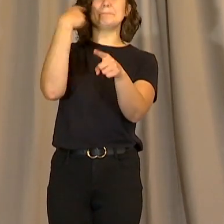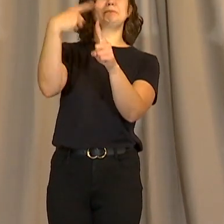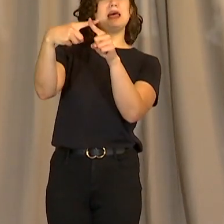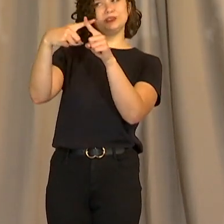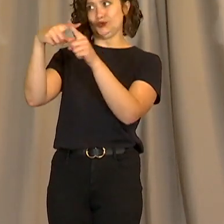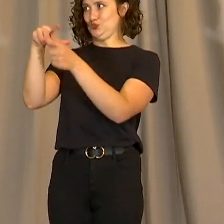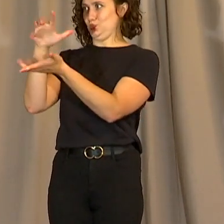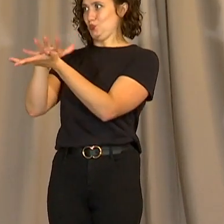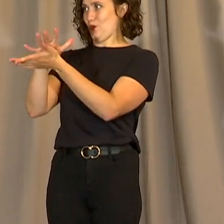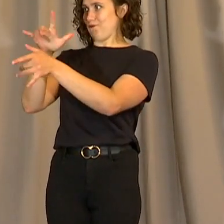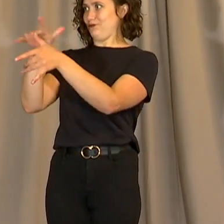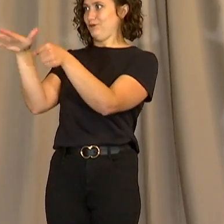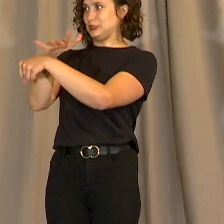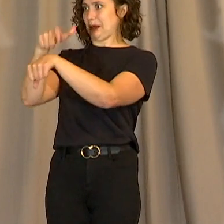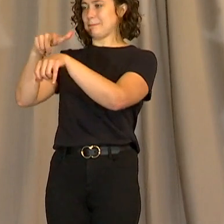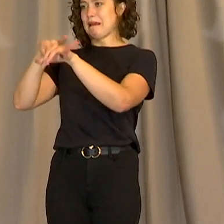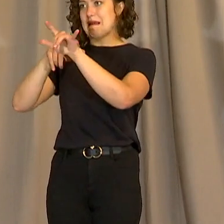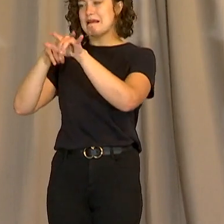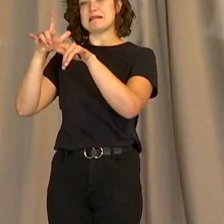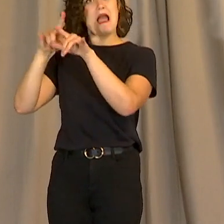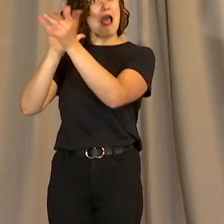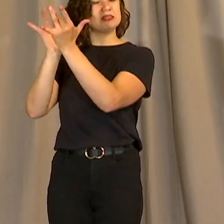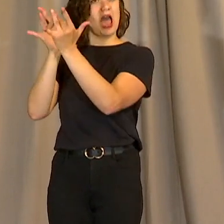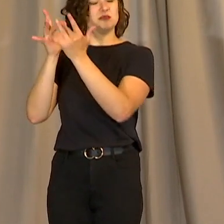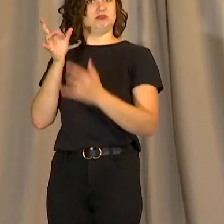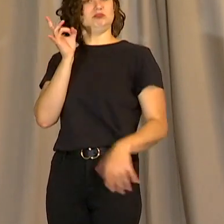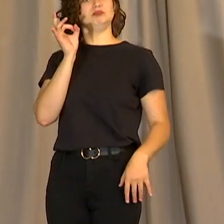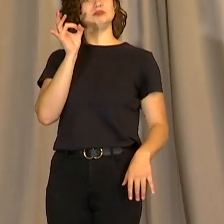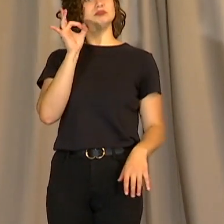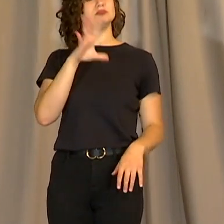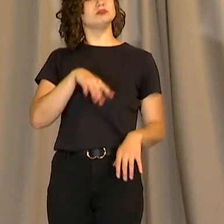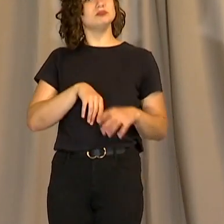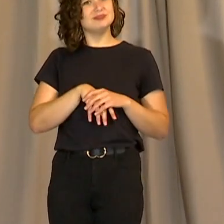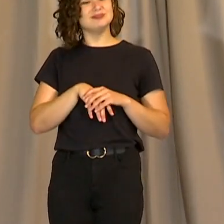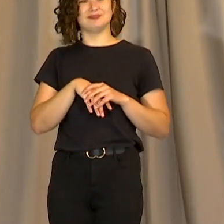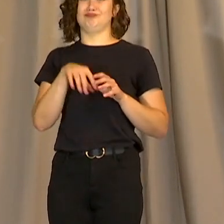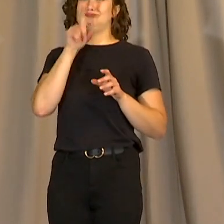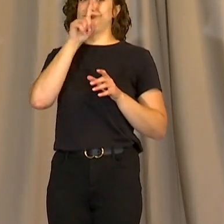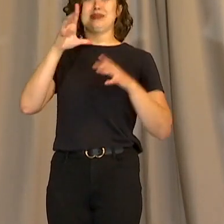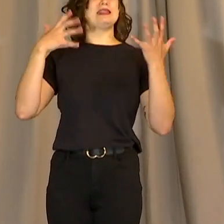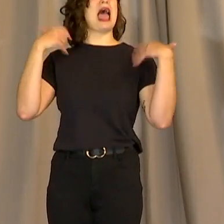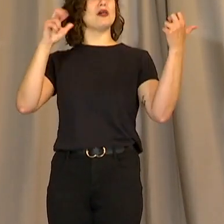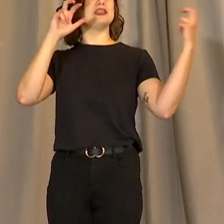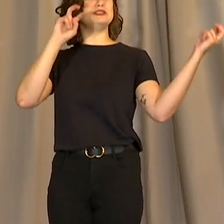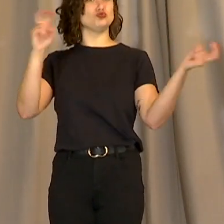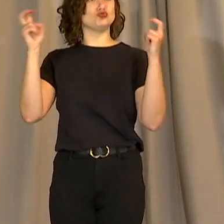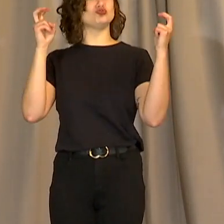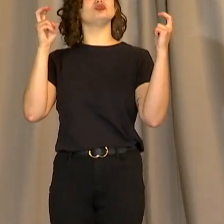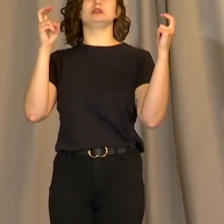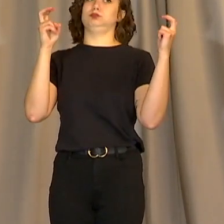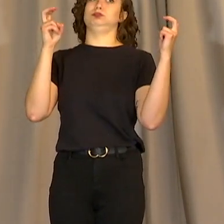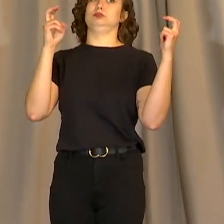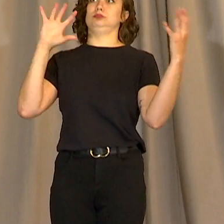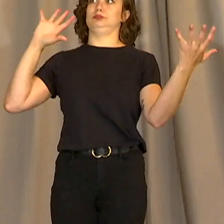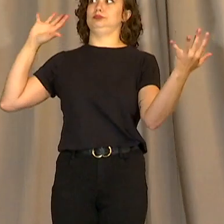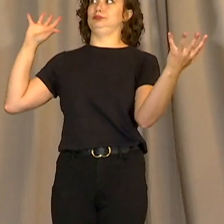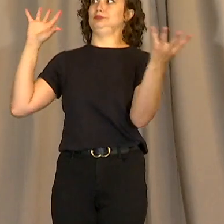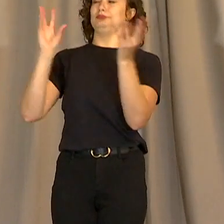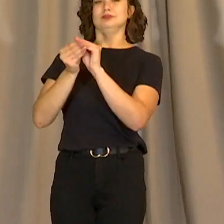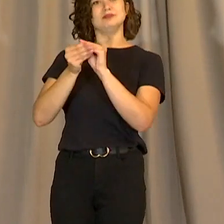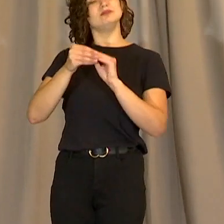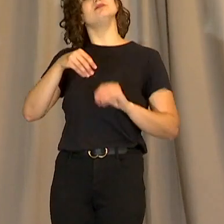directly impacted by what happened with all those other health issues. So I don't see them as separate and apart. I see them